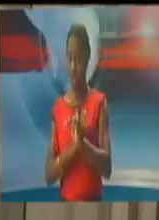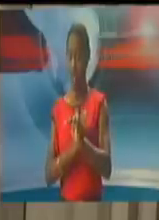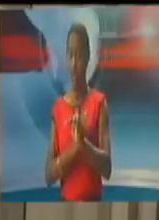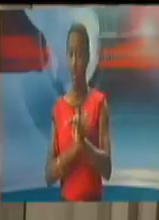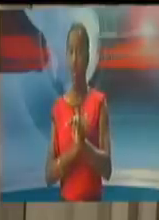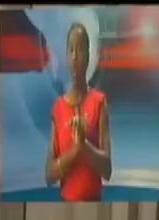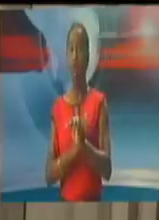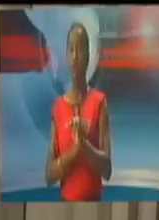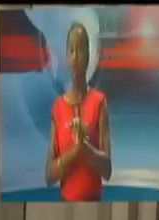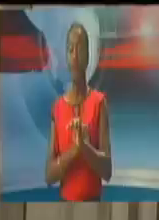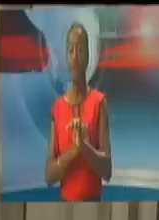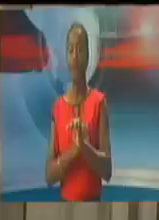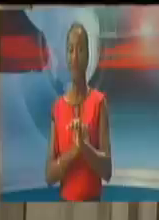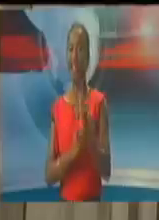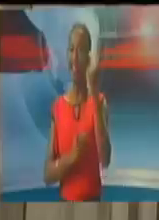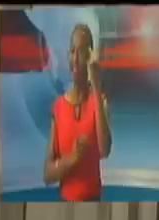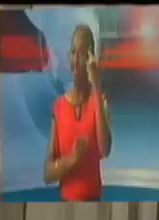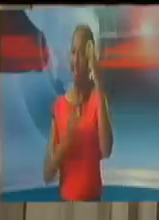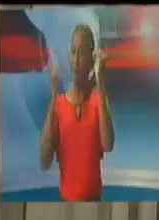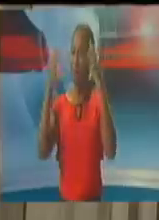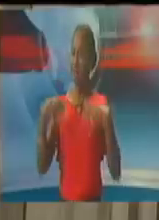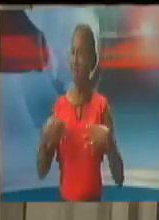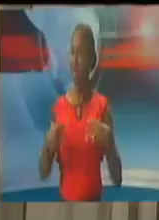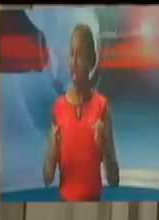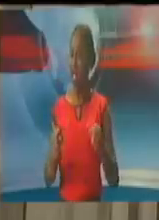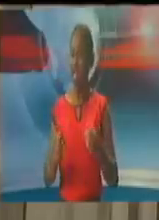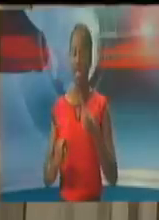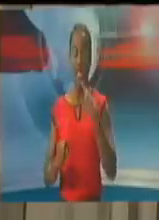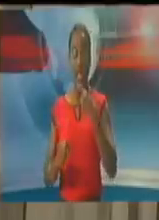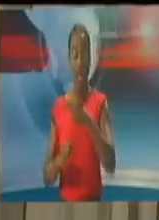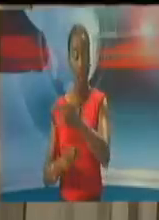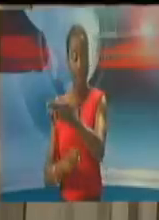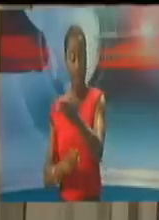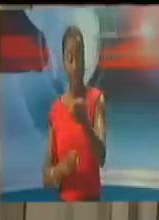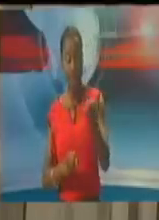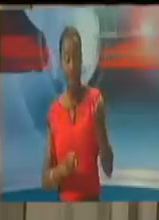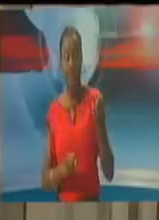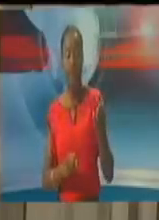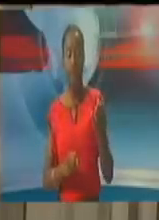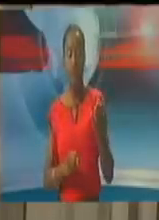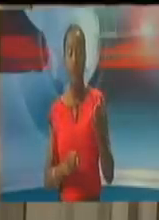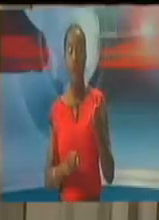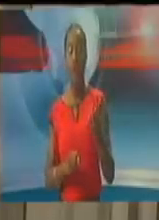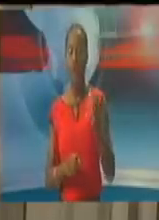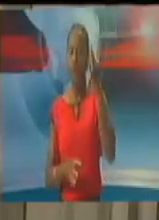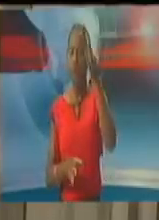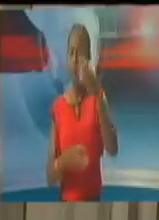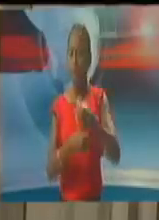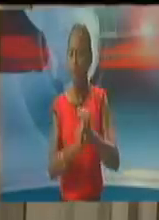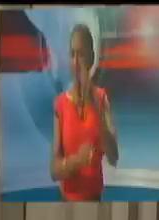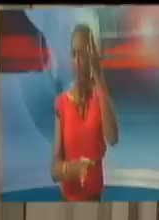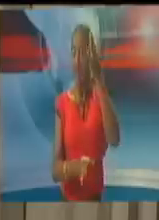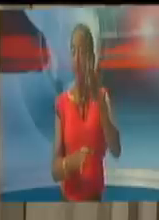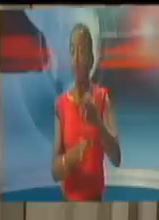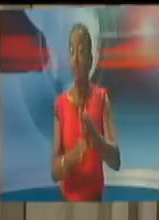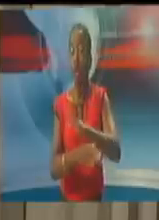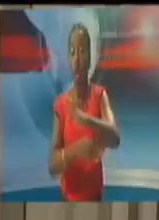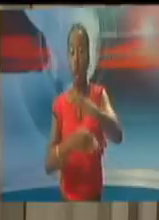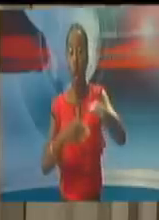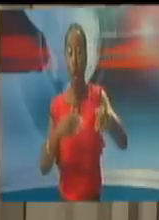We did, I think it was the Minister of Health and myself, we did tell the population that we had taken a decision at cabinet for